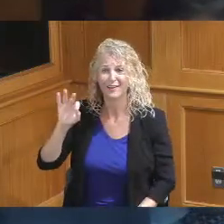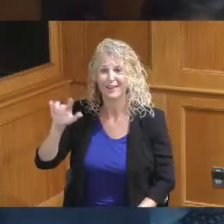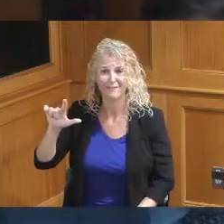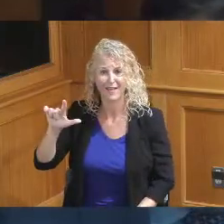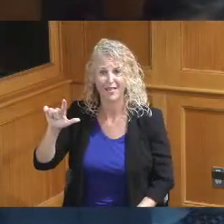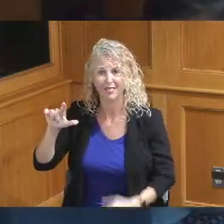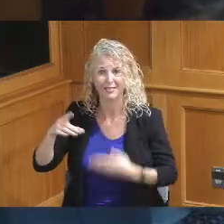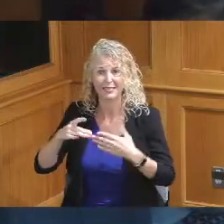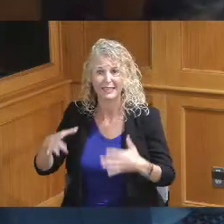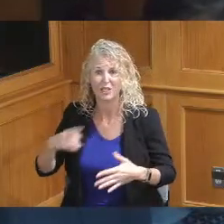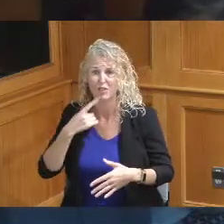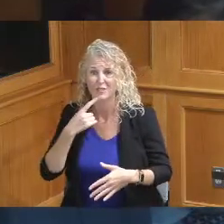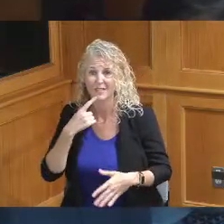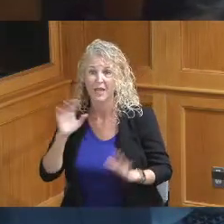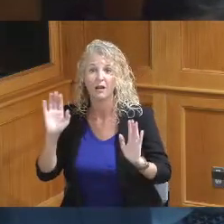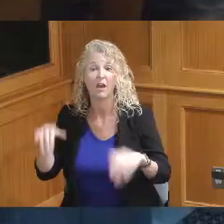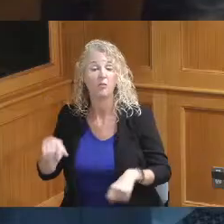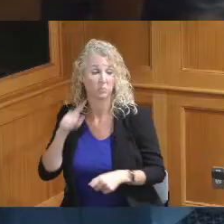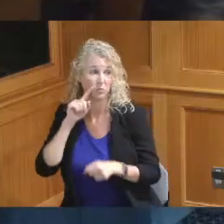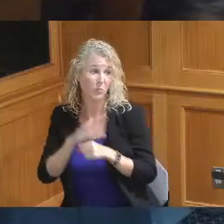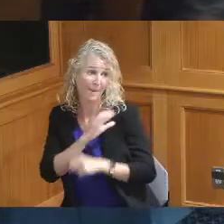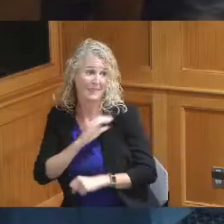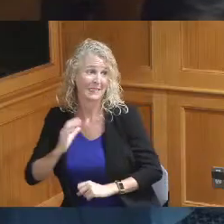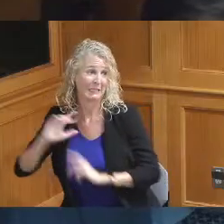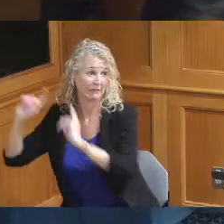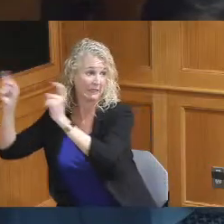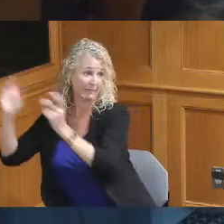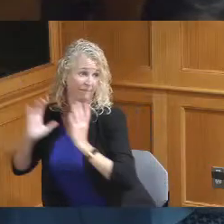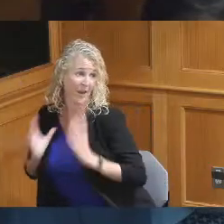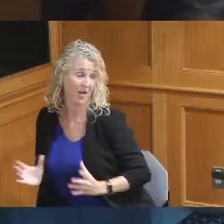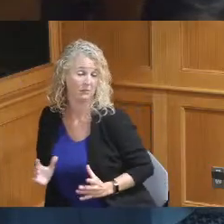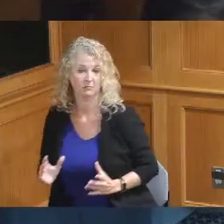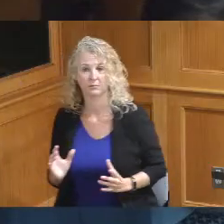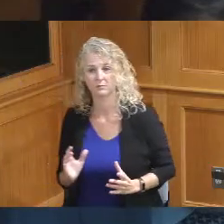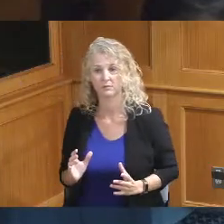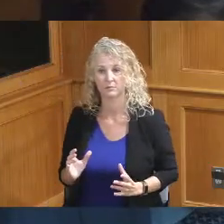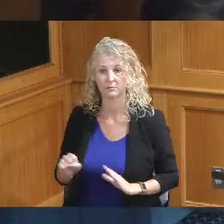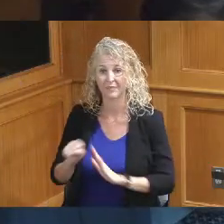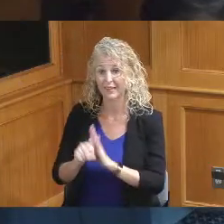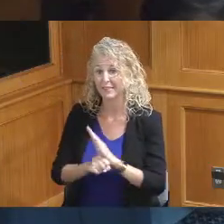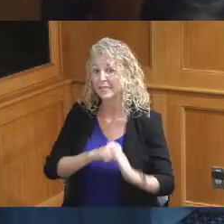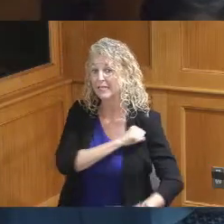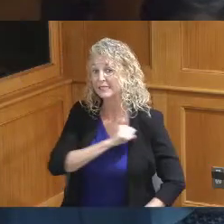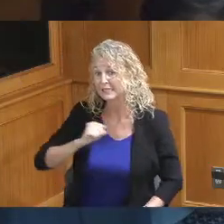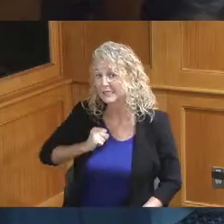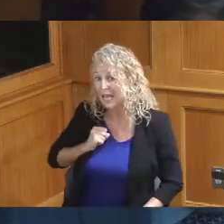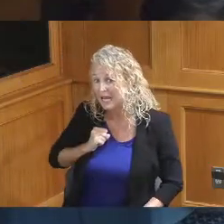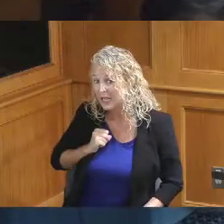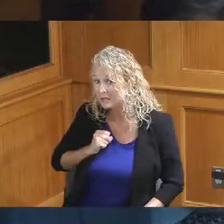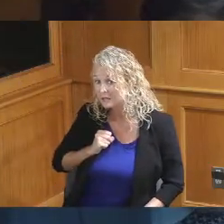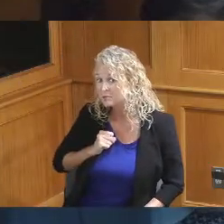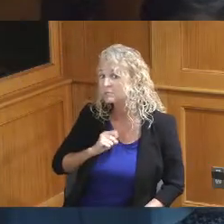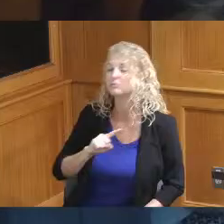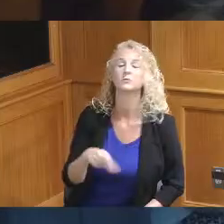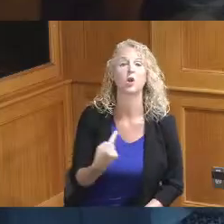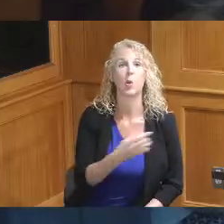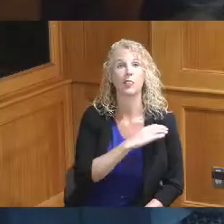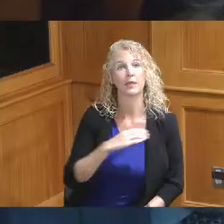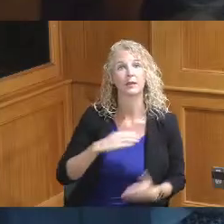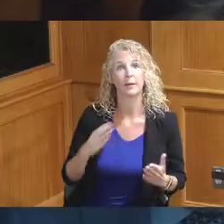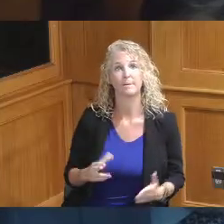to go with Cleveland, because Cleveland came out with something. We didn't get anything. Let's go to the state Senate. So y'all can't say, oh, this is just Commissioner Reese. She